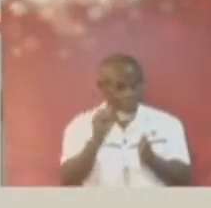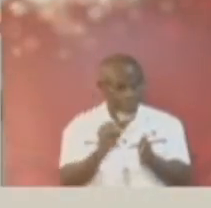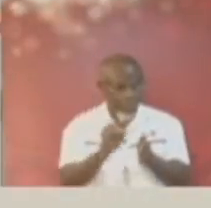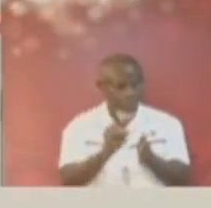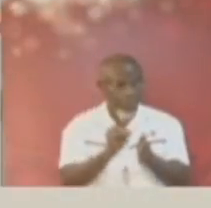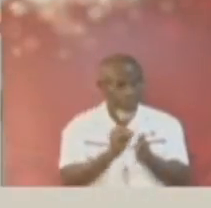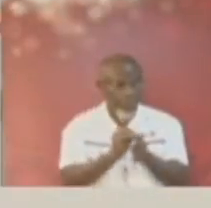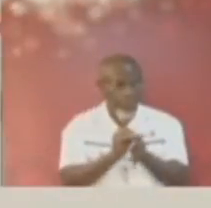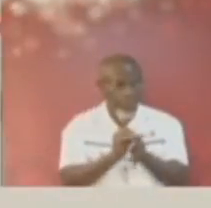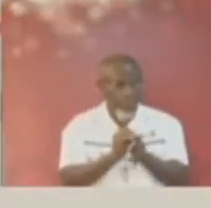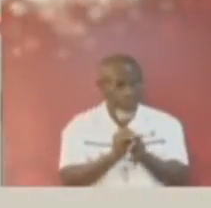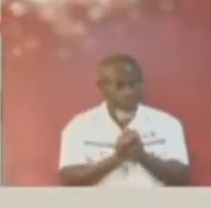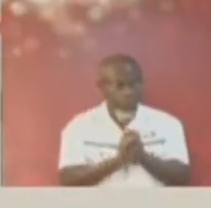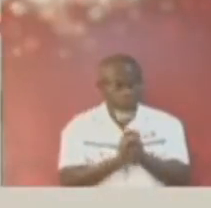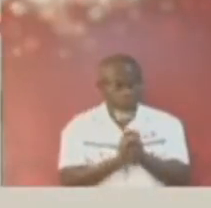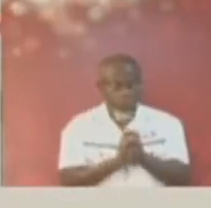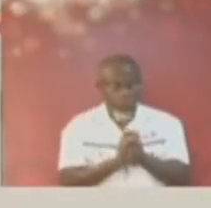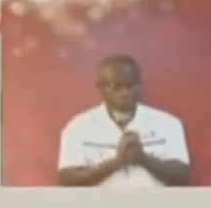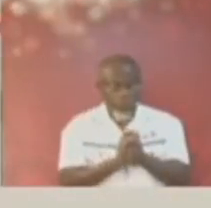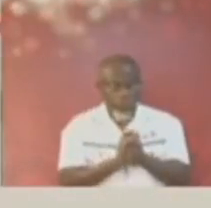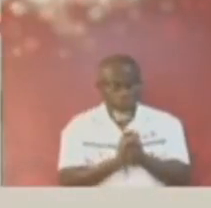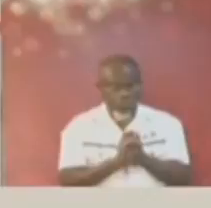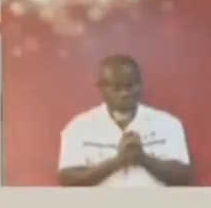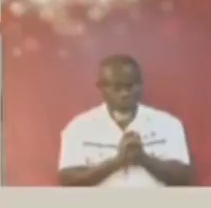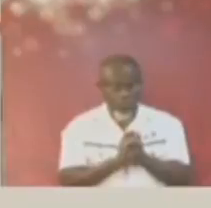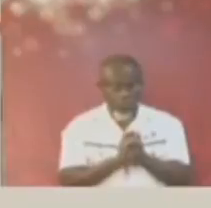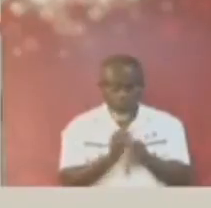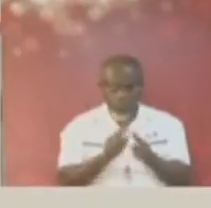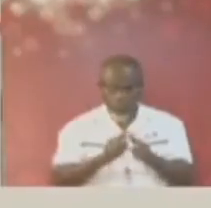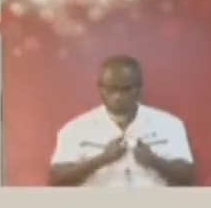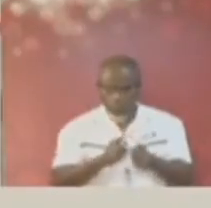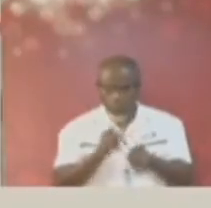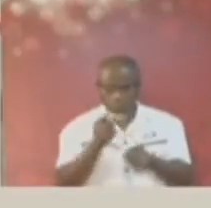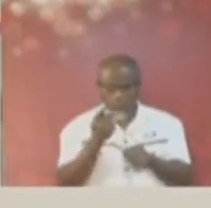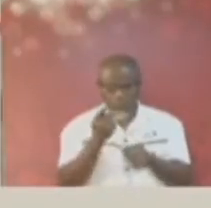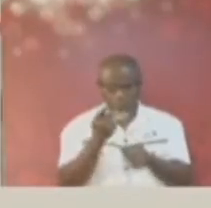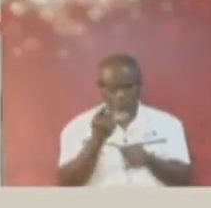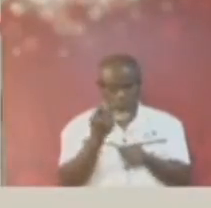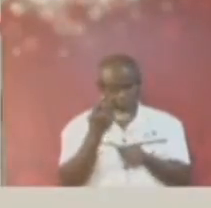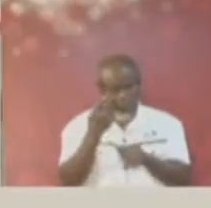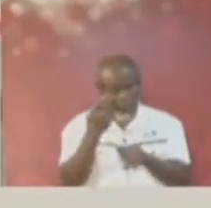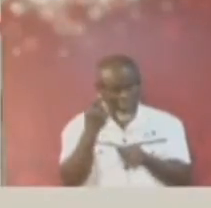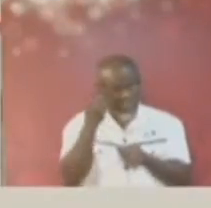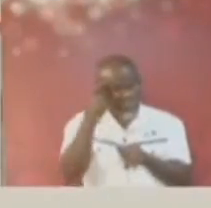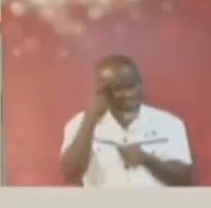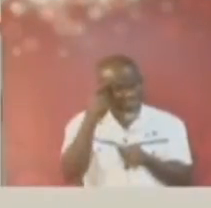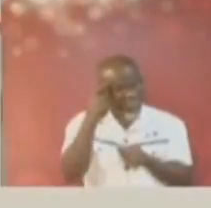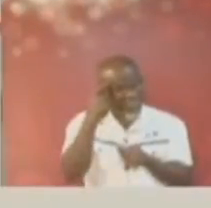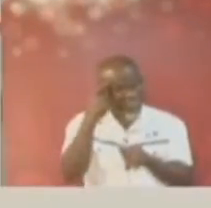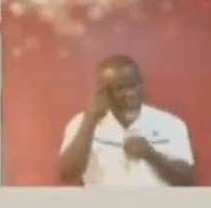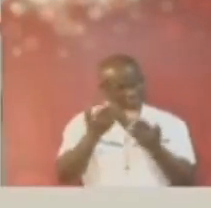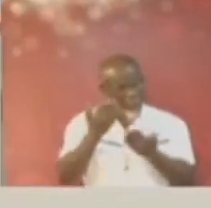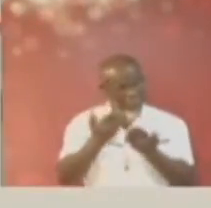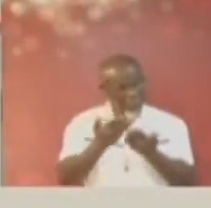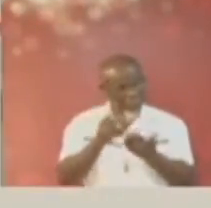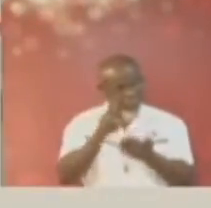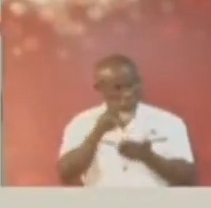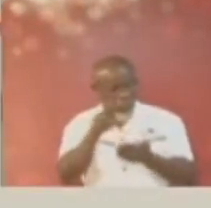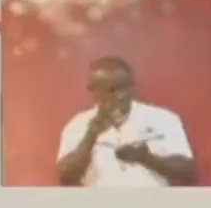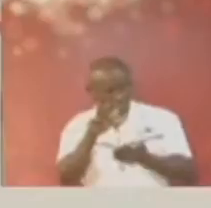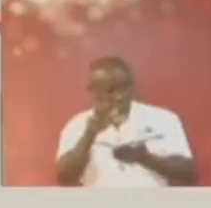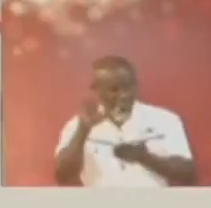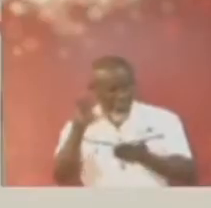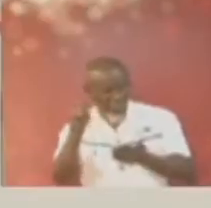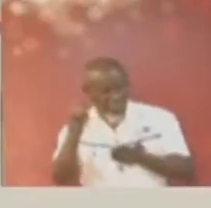these two conditions in this single individual, but I would hazard an estimate of at least 25 to